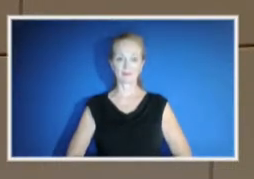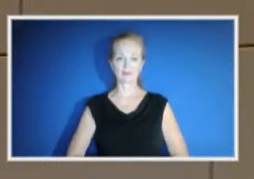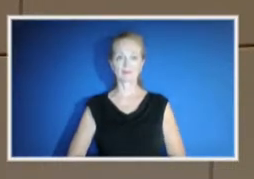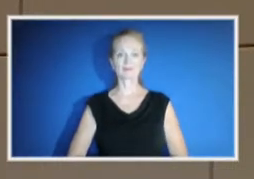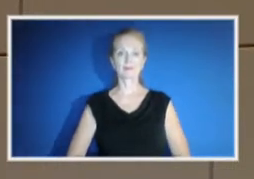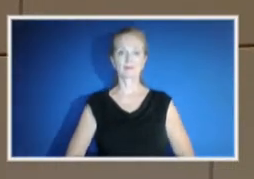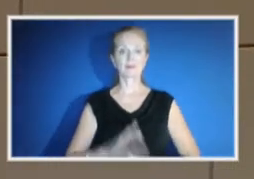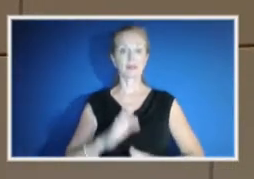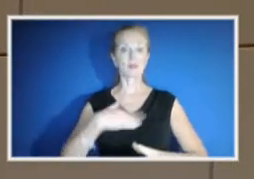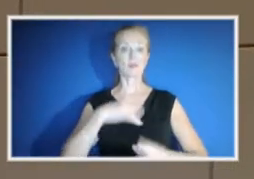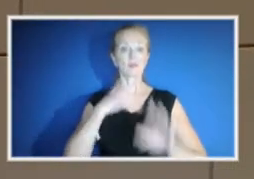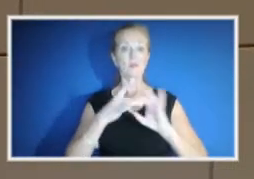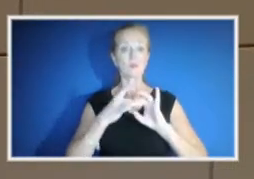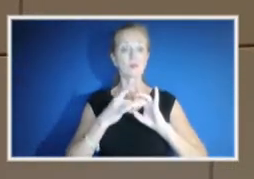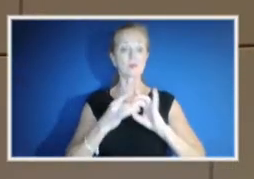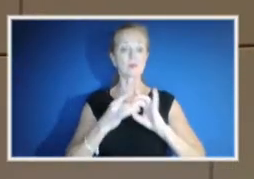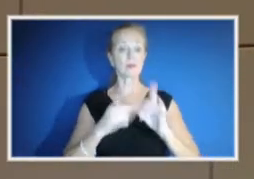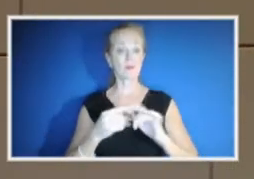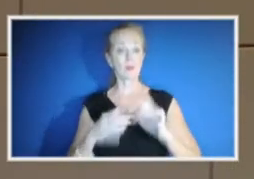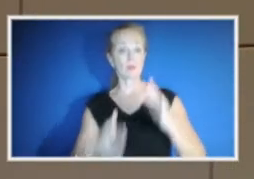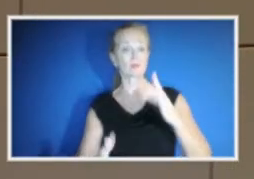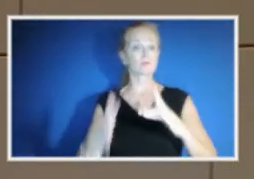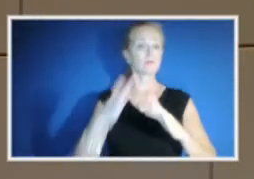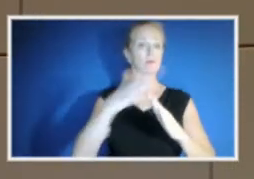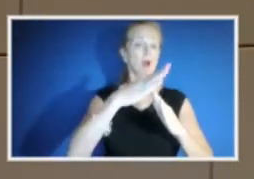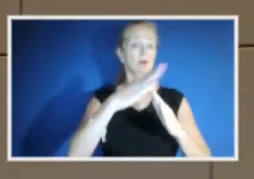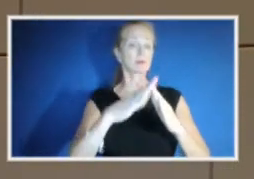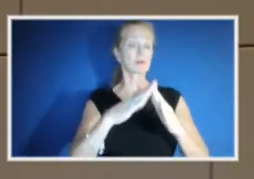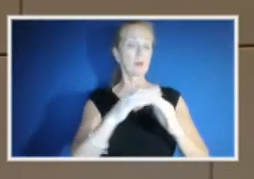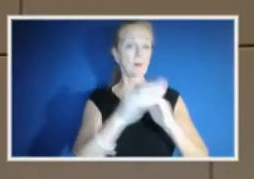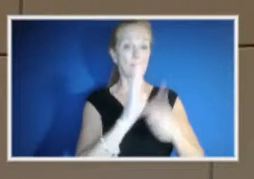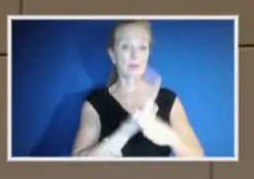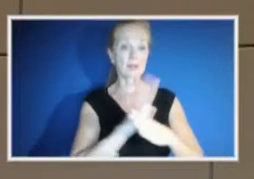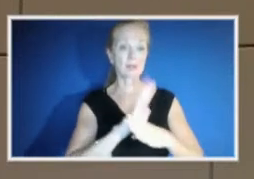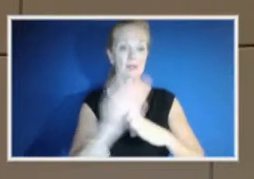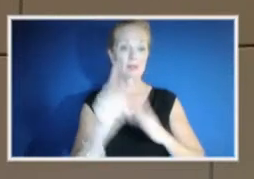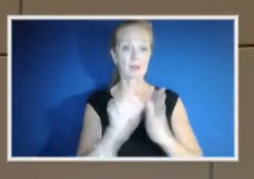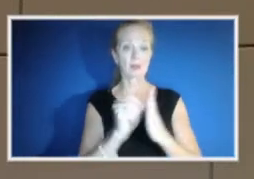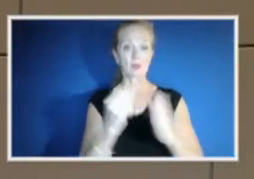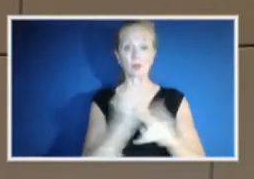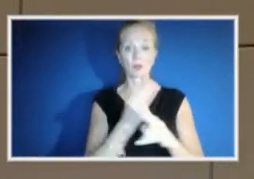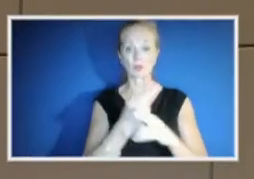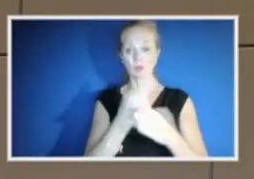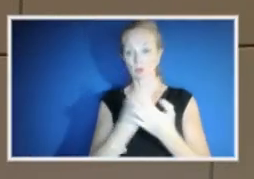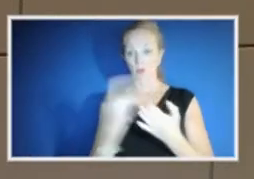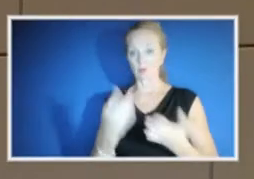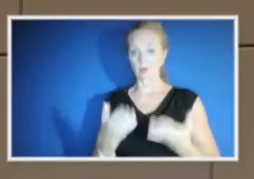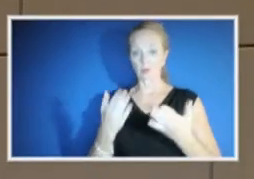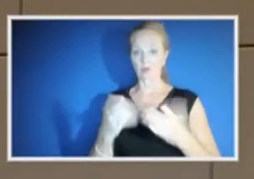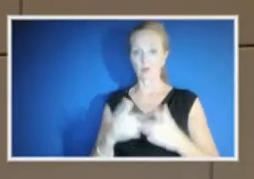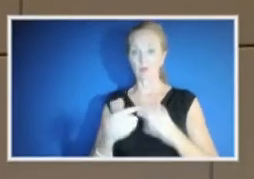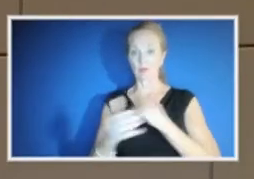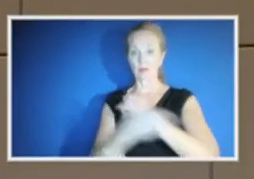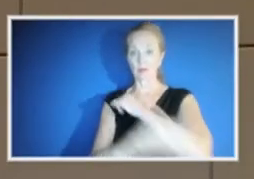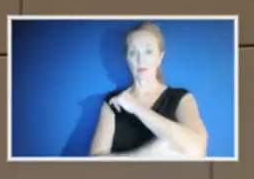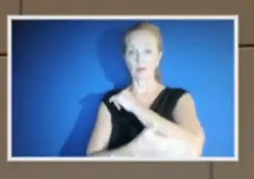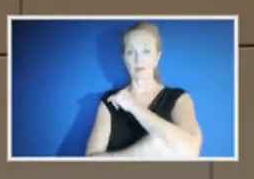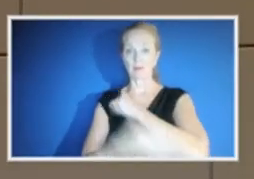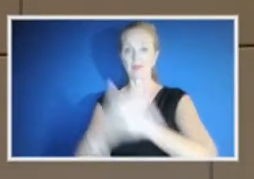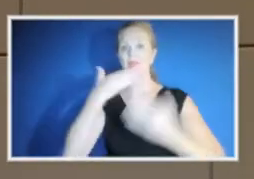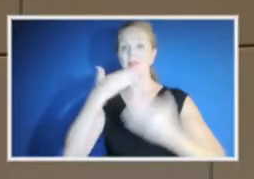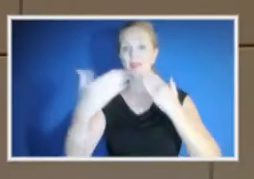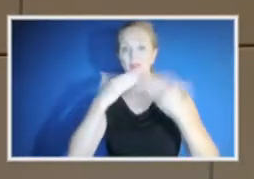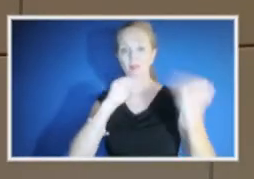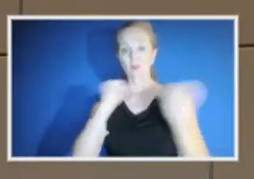basically for the peak season to utilize this resource that has been provided by the county. Thank you very much,